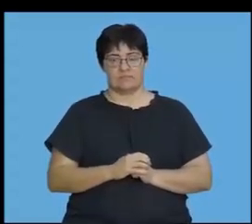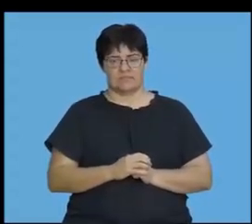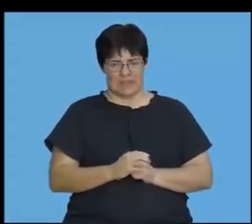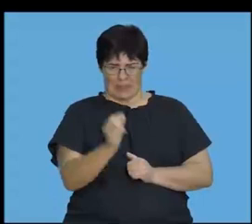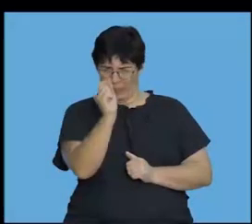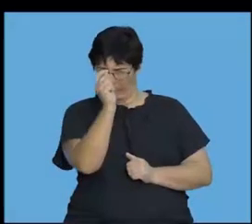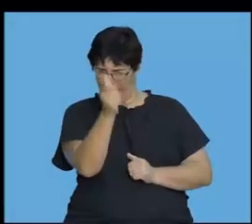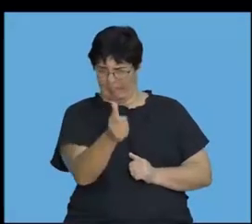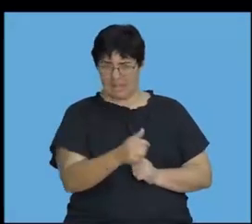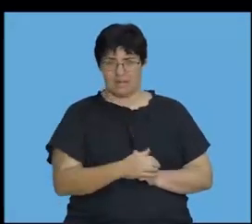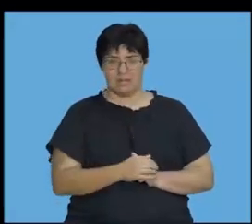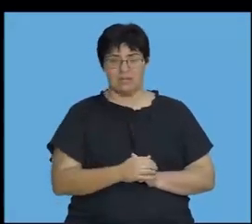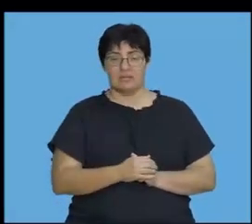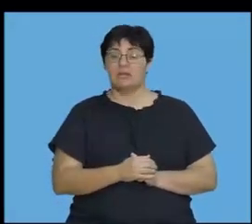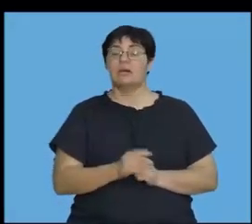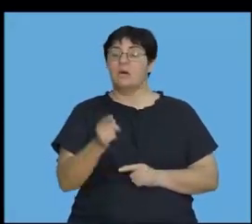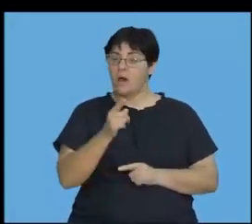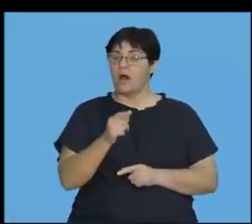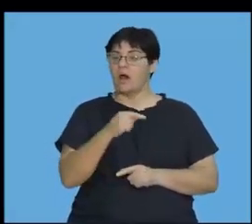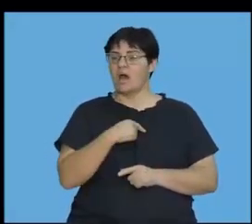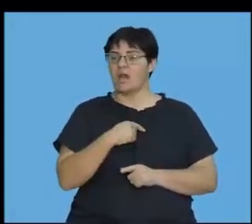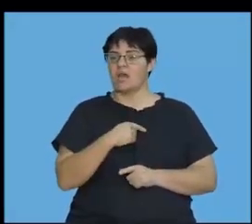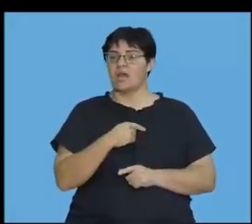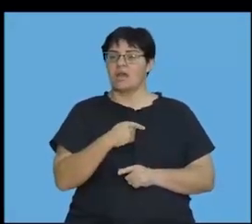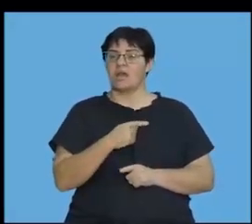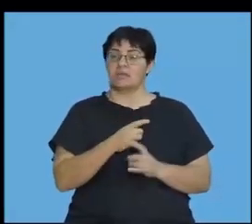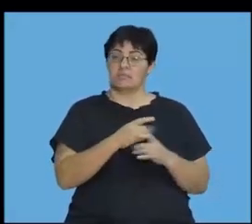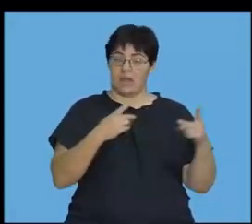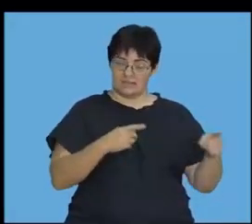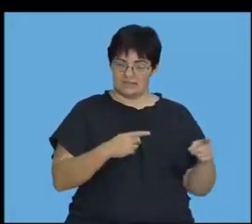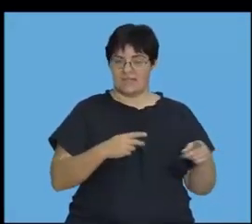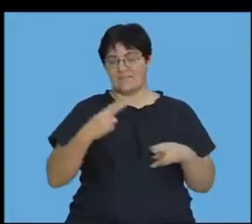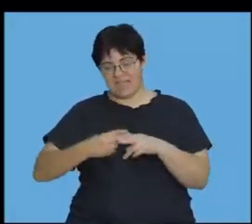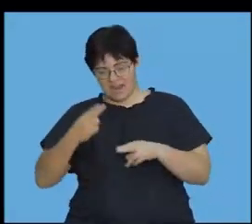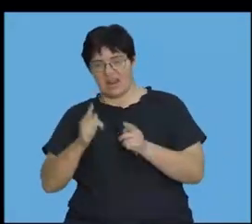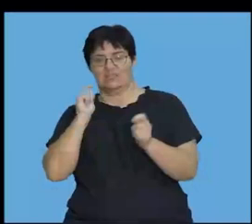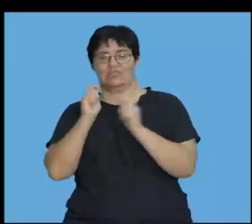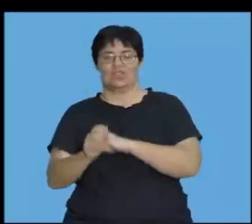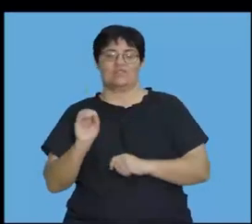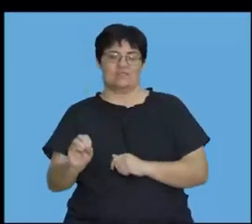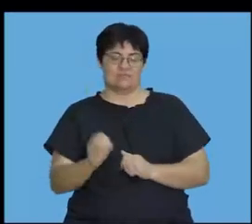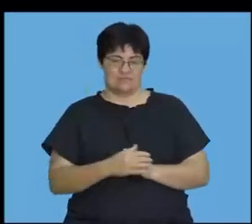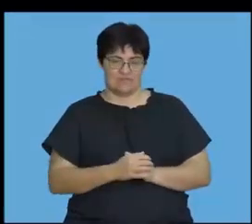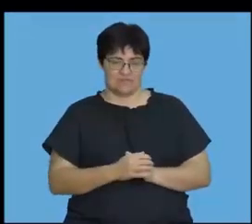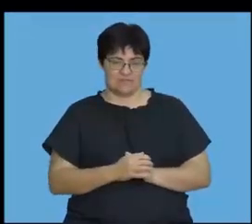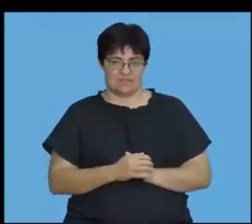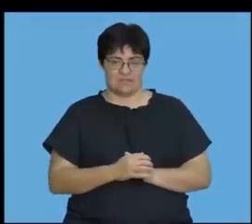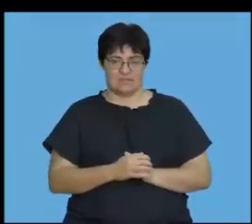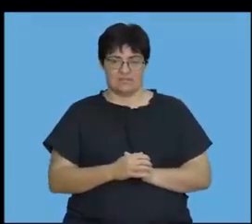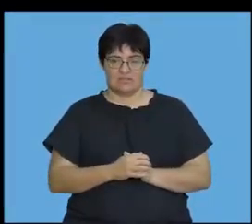It's tiny, okay? So we've got the initial and the final, and then we've got the change. So